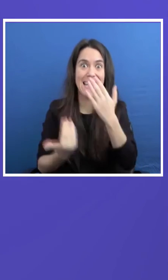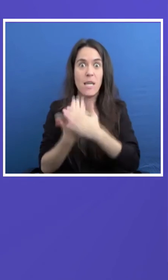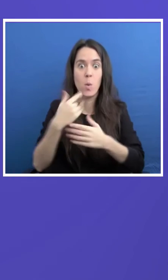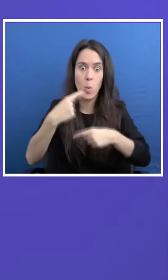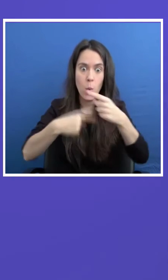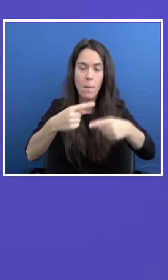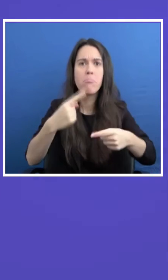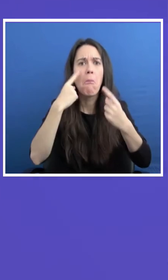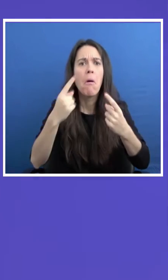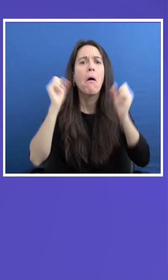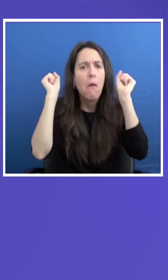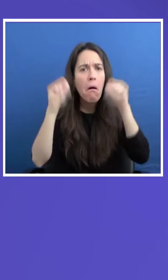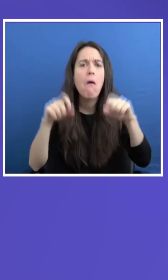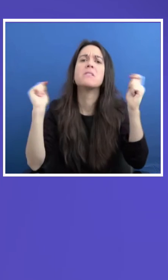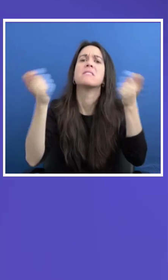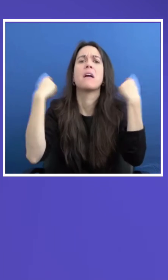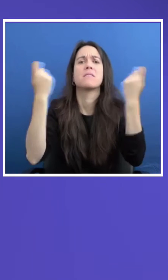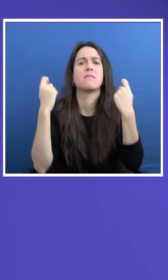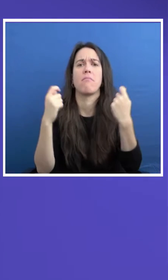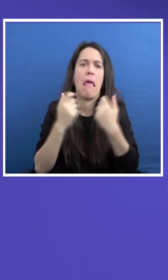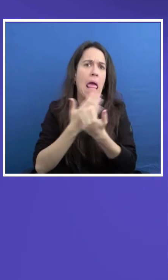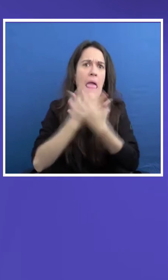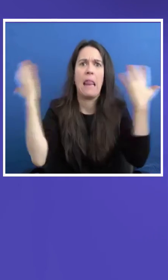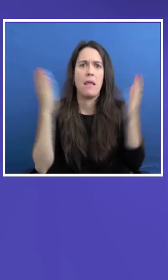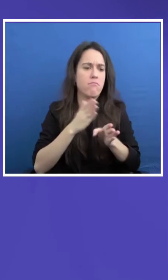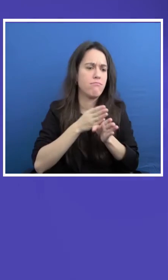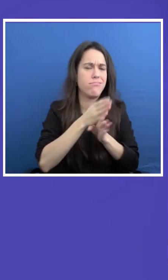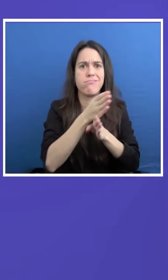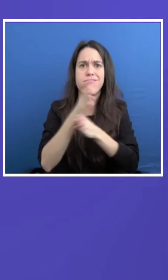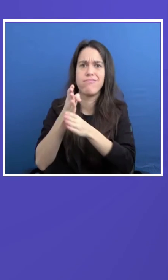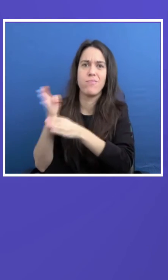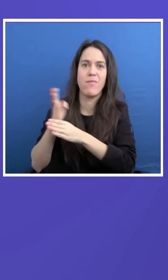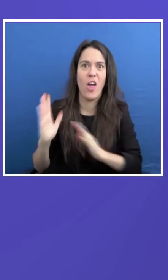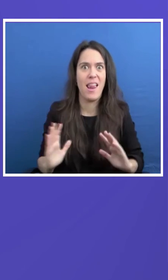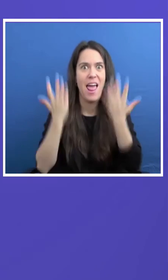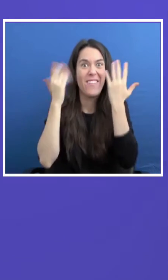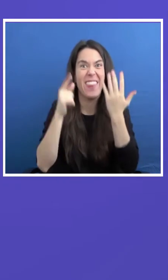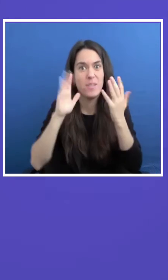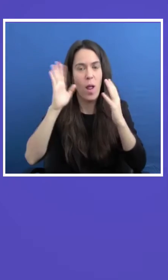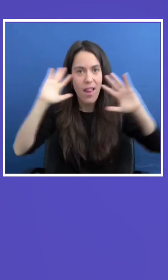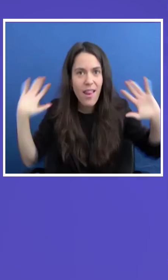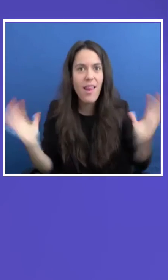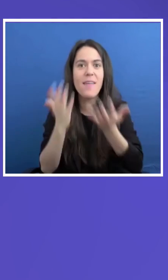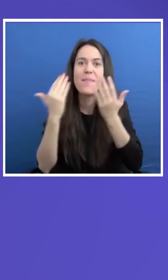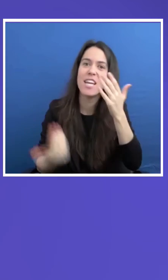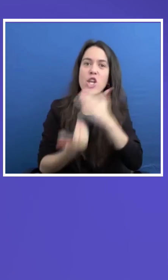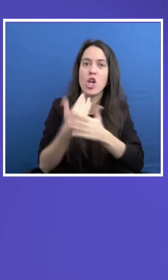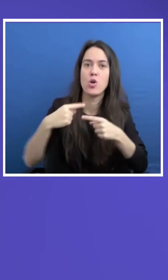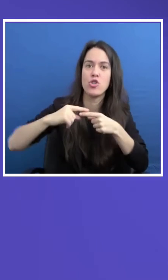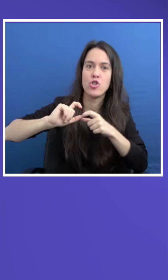in all walks of life. And this will encourage the new generation